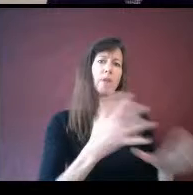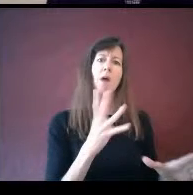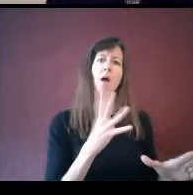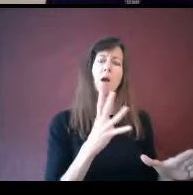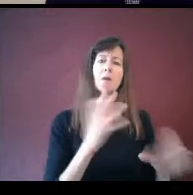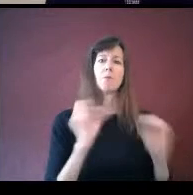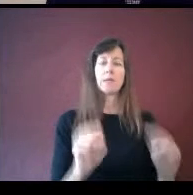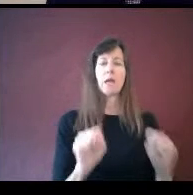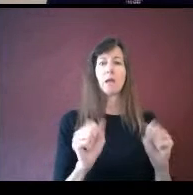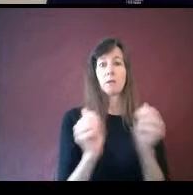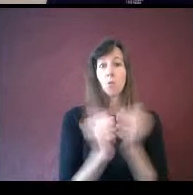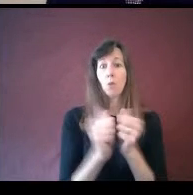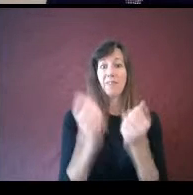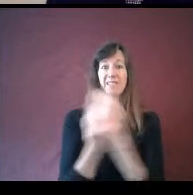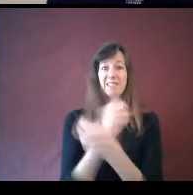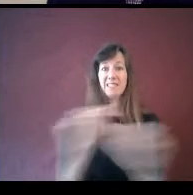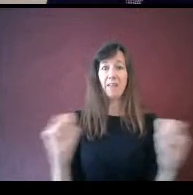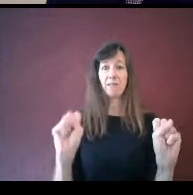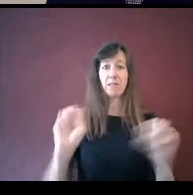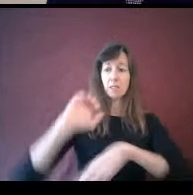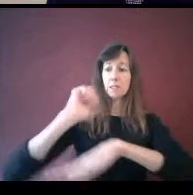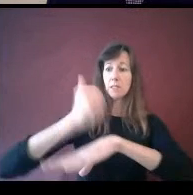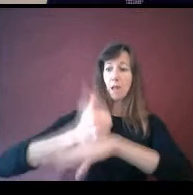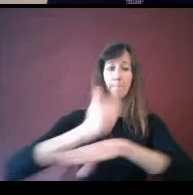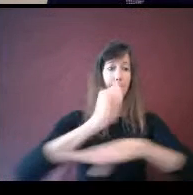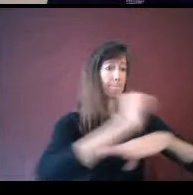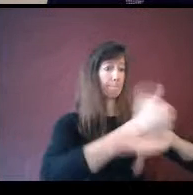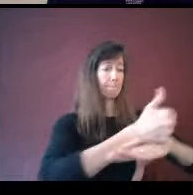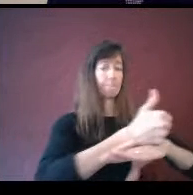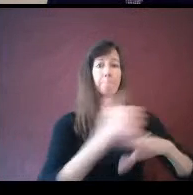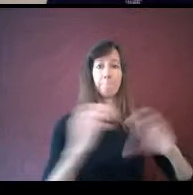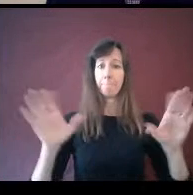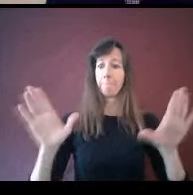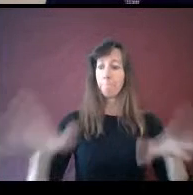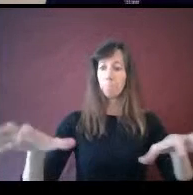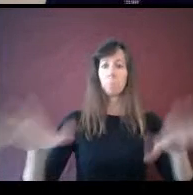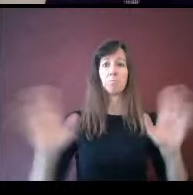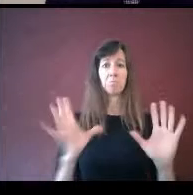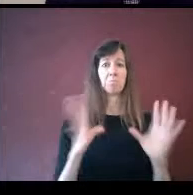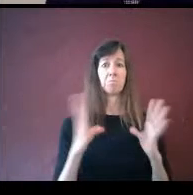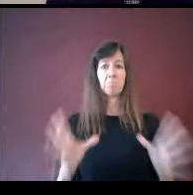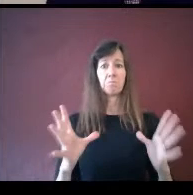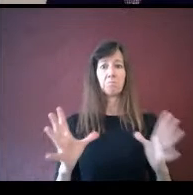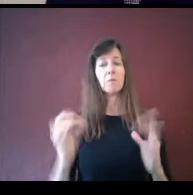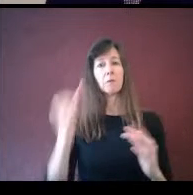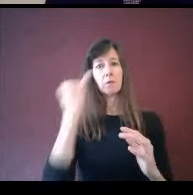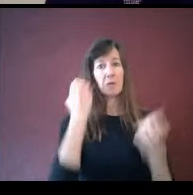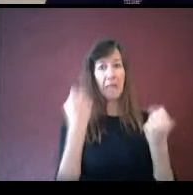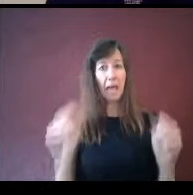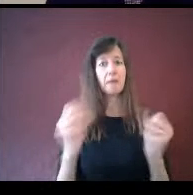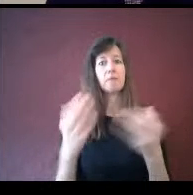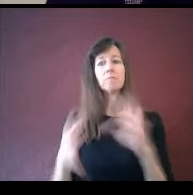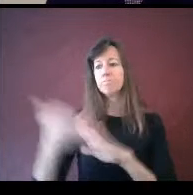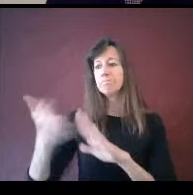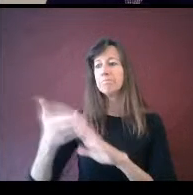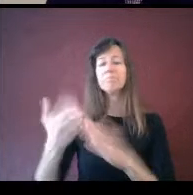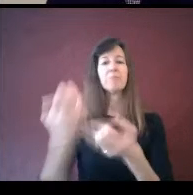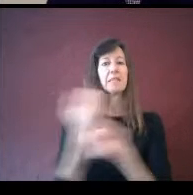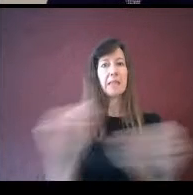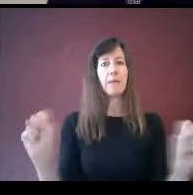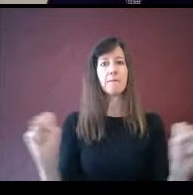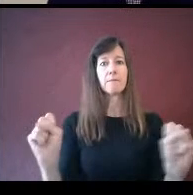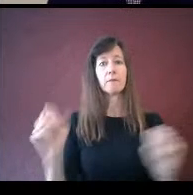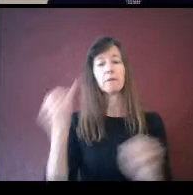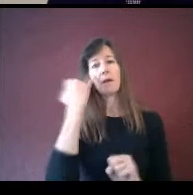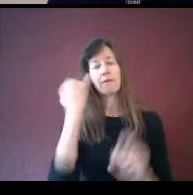precautions. We can do those things if people choose to do so. So much of this, which is frustrating for all of us,